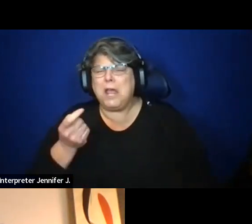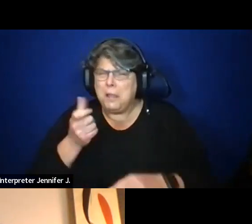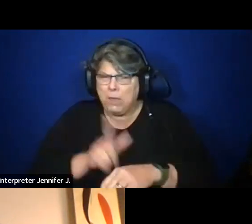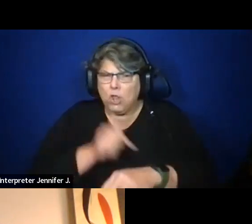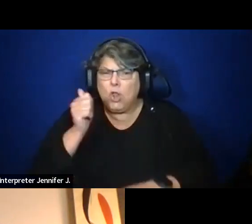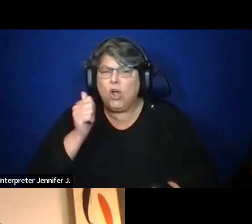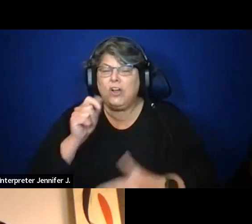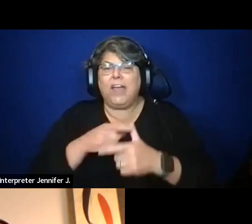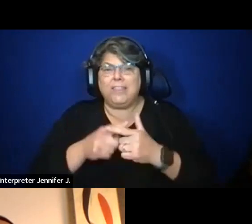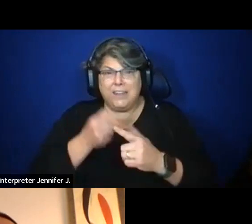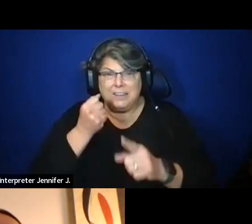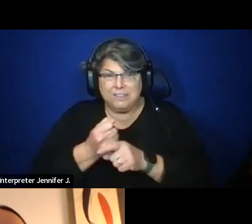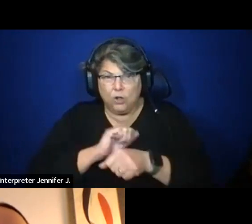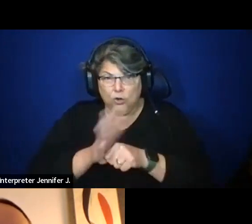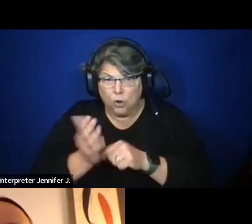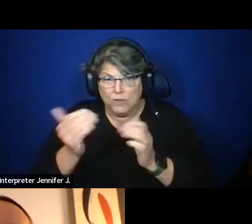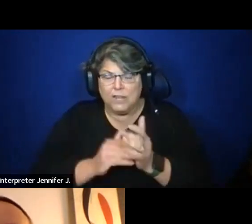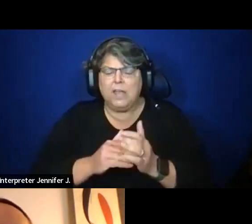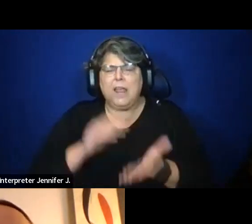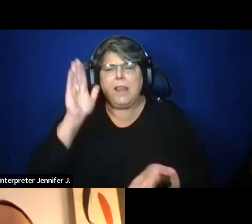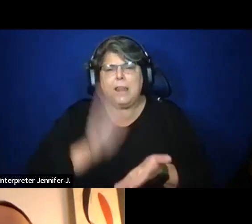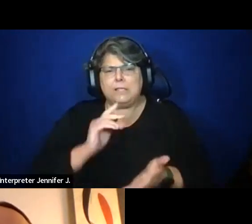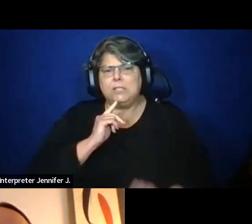And if they do get reinfected, it's usually not as severe.